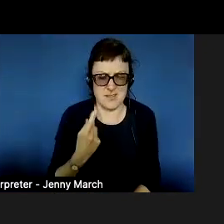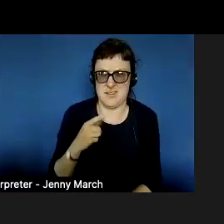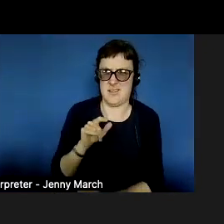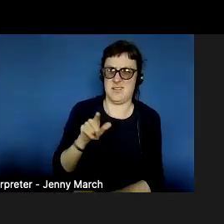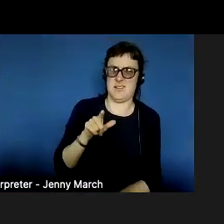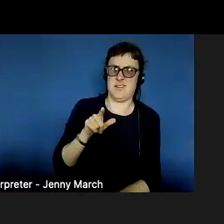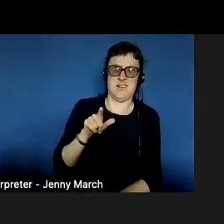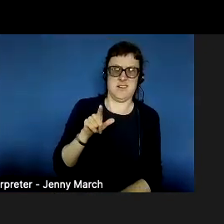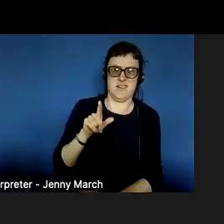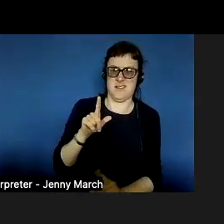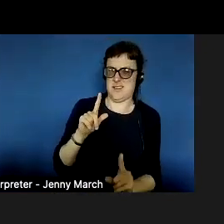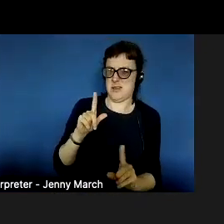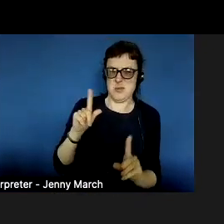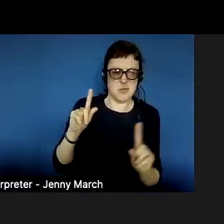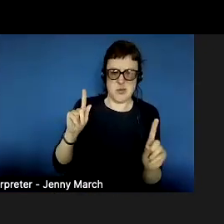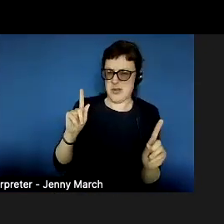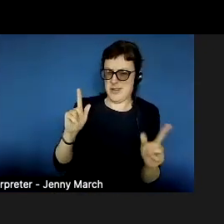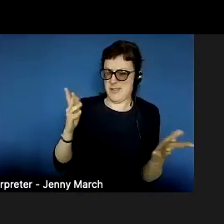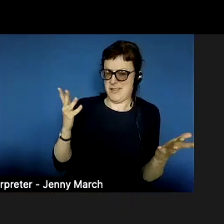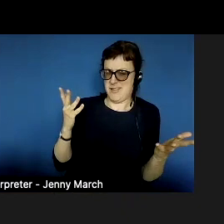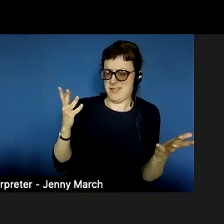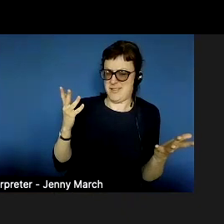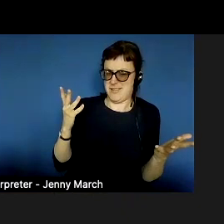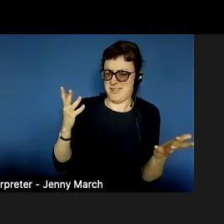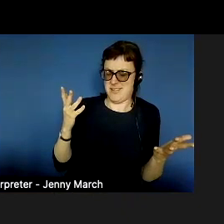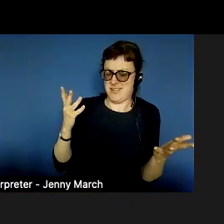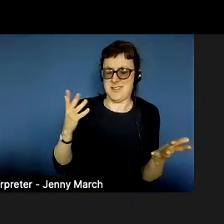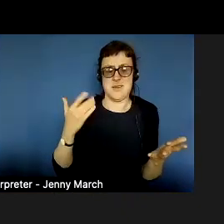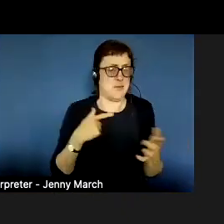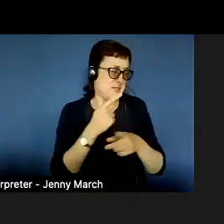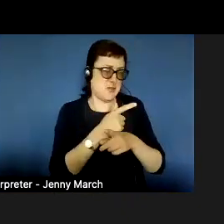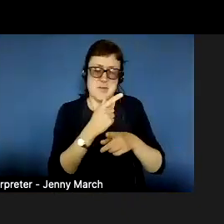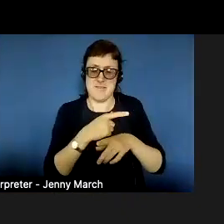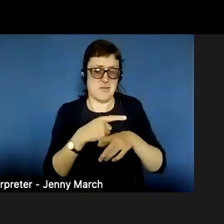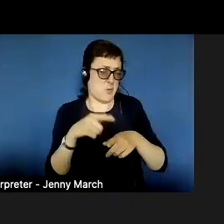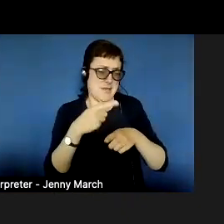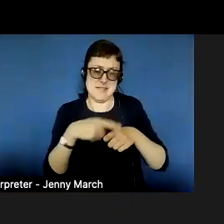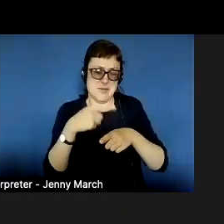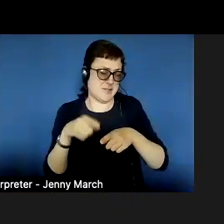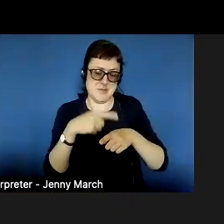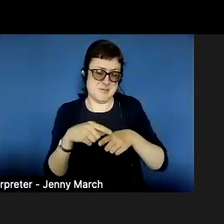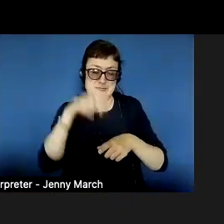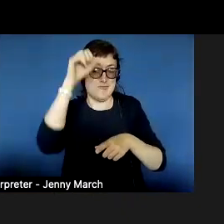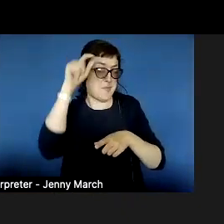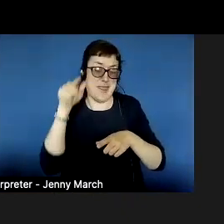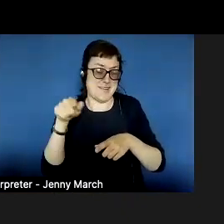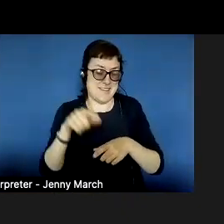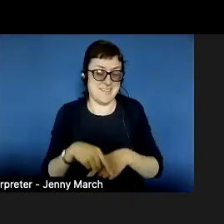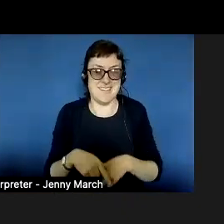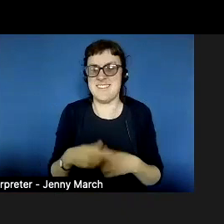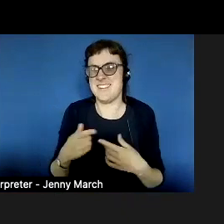literally sitting there like, what? We talked about it for like weeks after, but yeah. I think basically what he meant was that